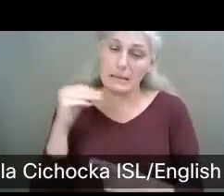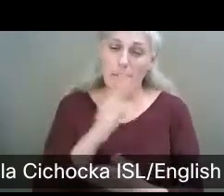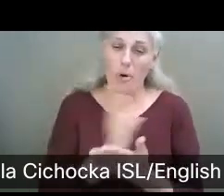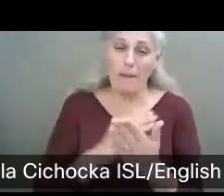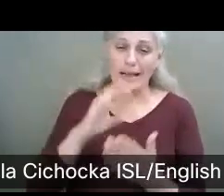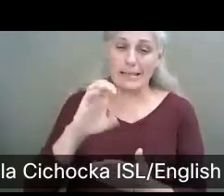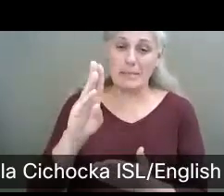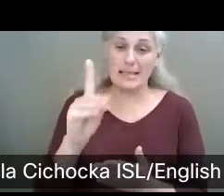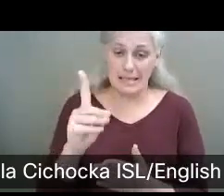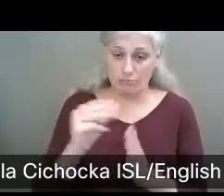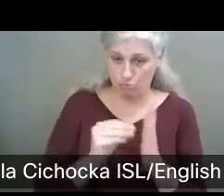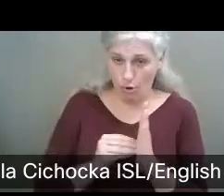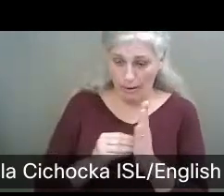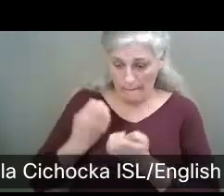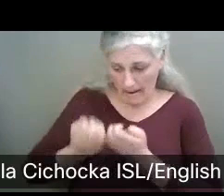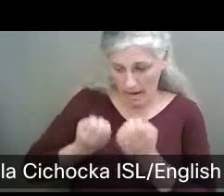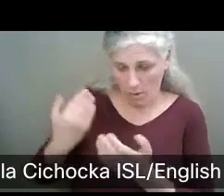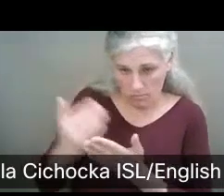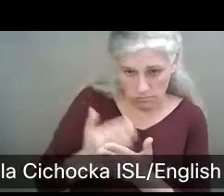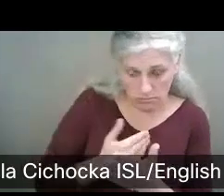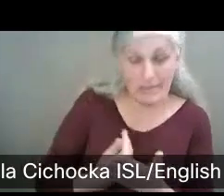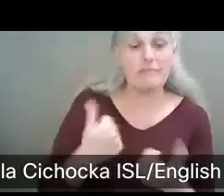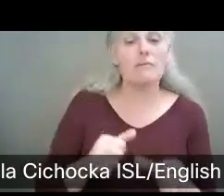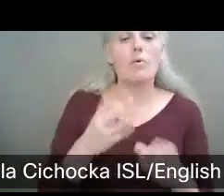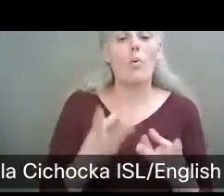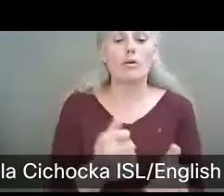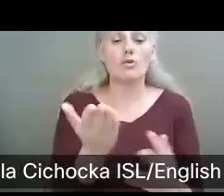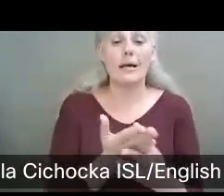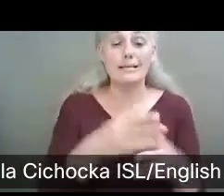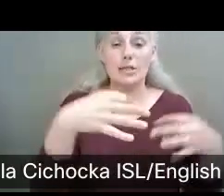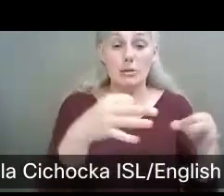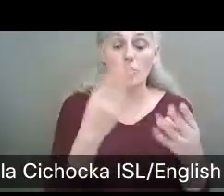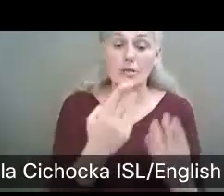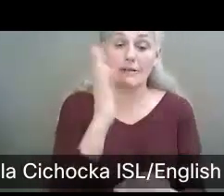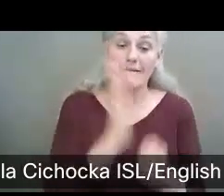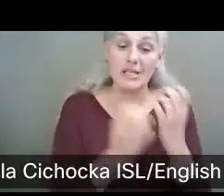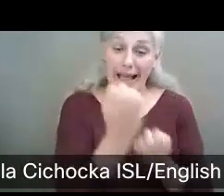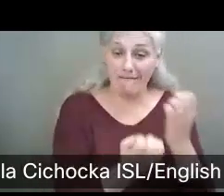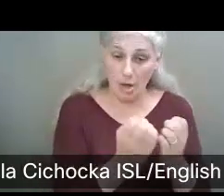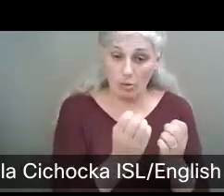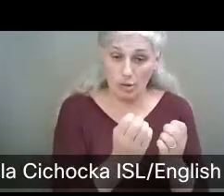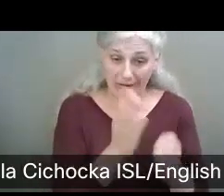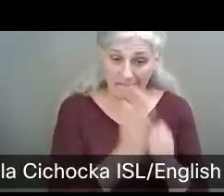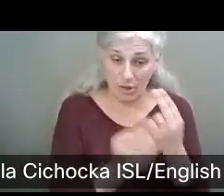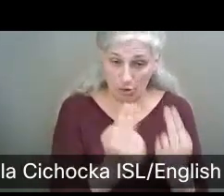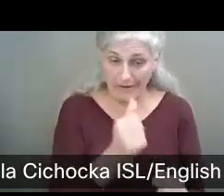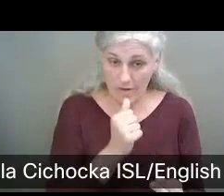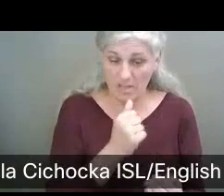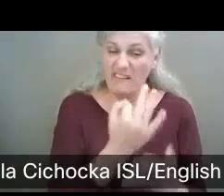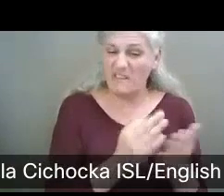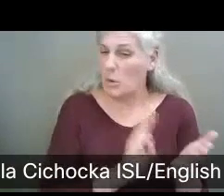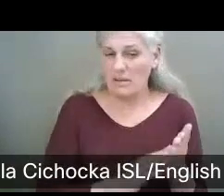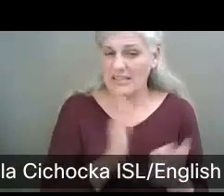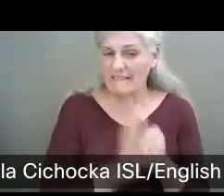CPD programme, and so to get your certificate you will need to complete the evaluation. It's a short evaluation, it should take you just a couple of minutes to